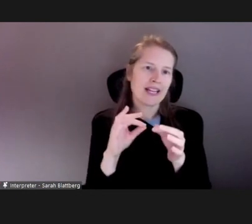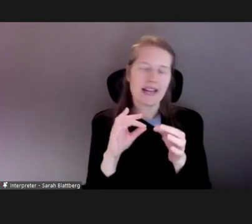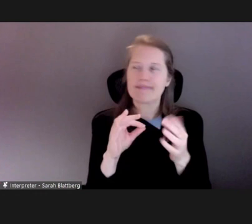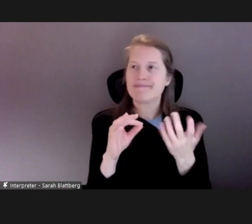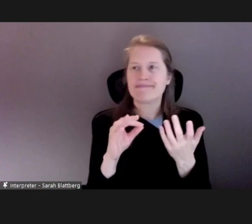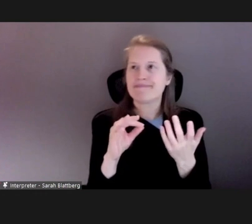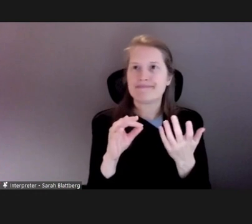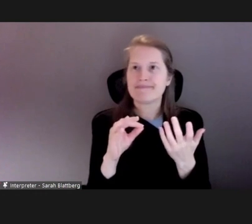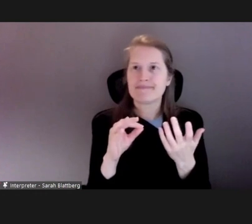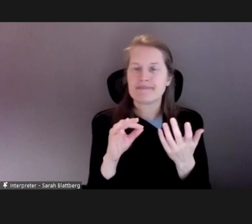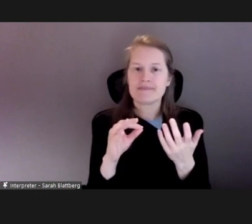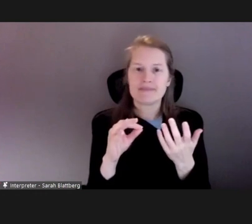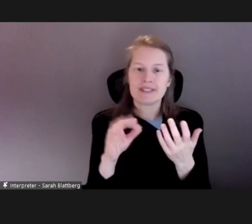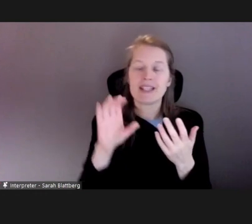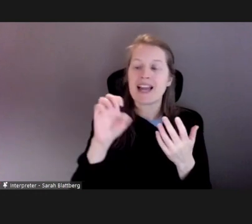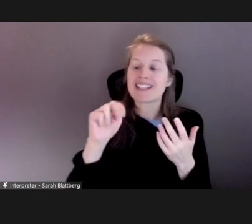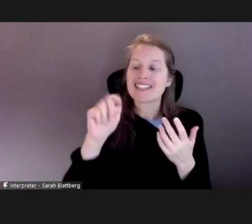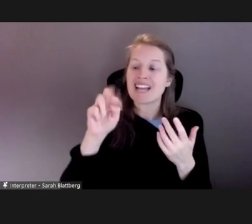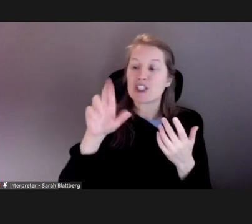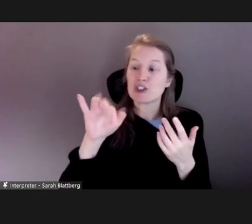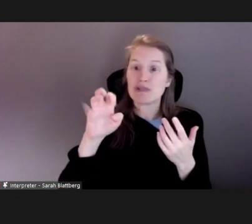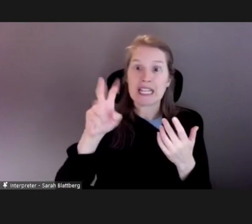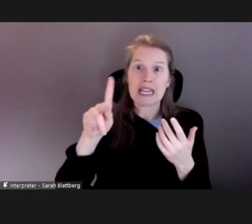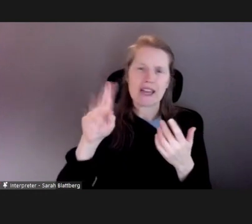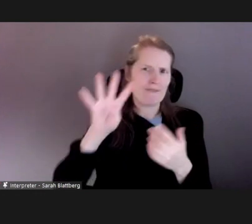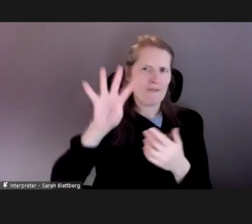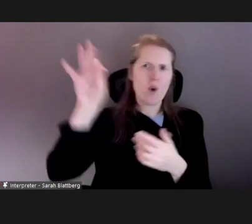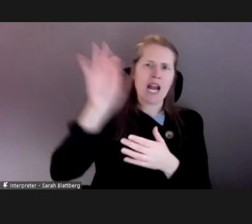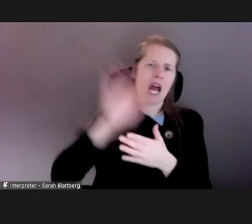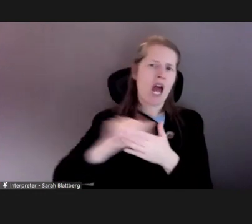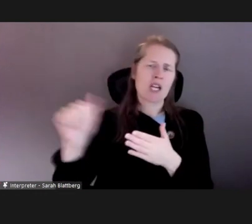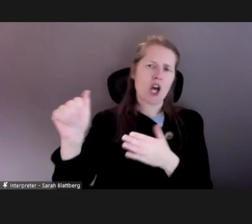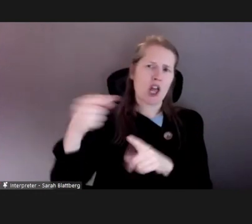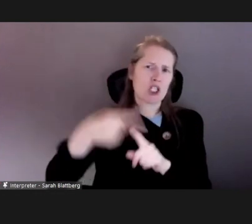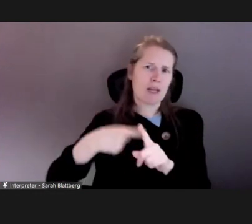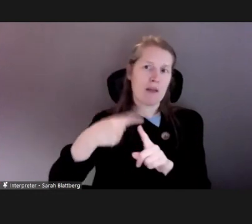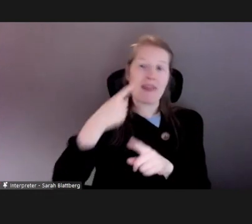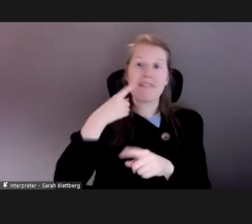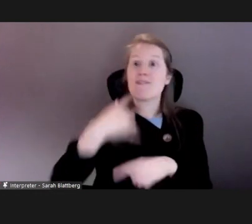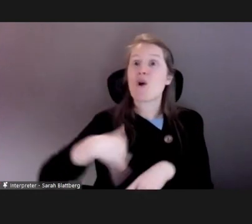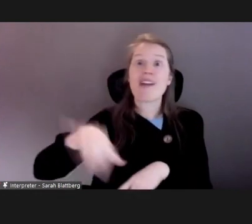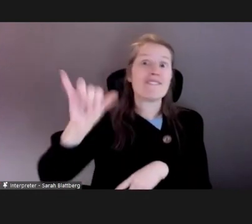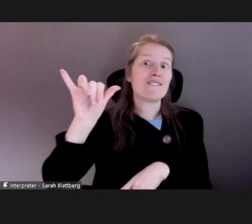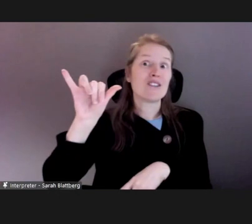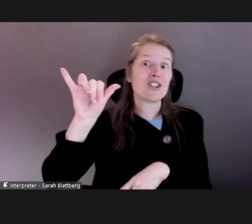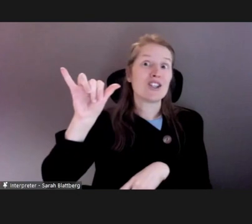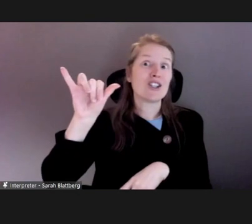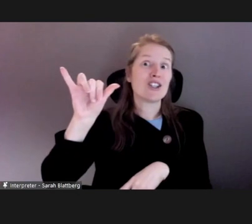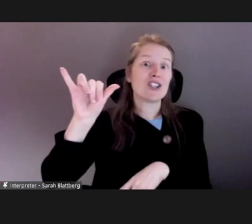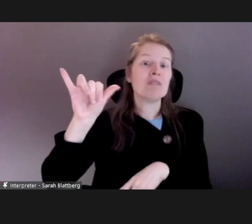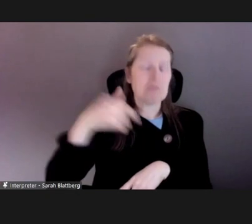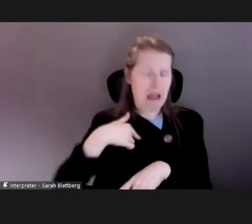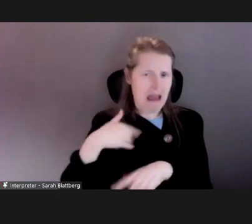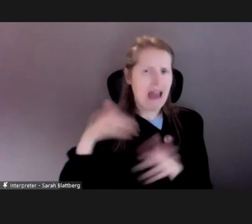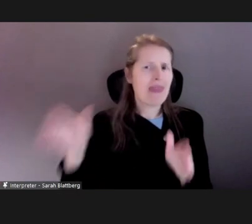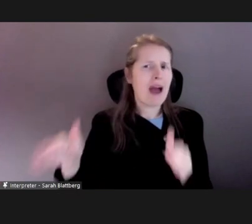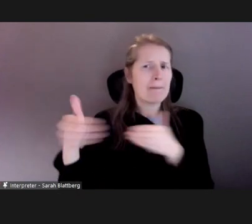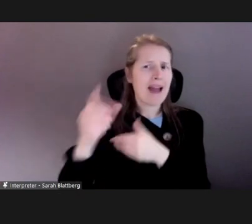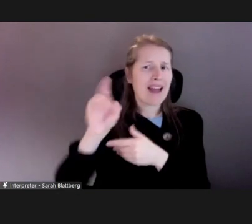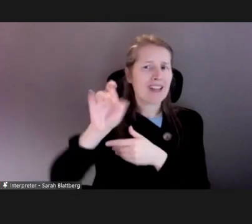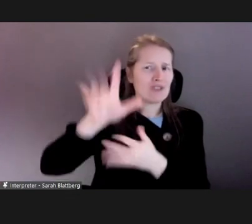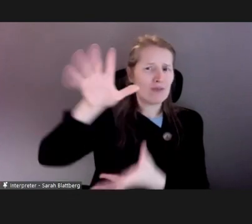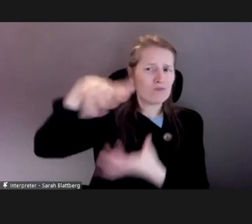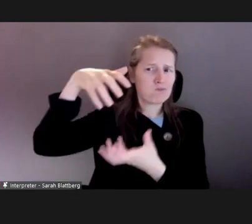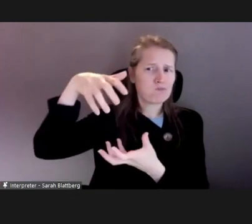like CenturyLink said, $49 per month forever. And I had a package deal and the package